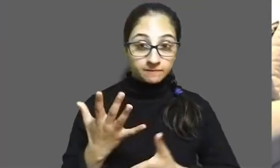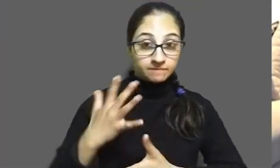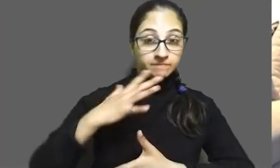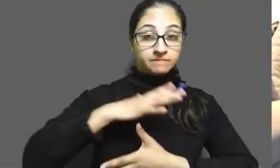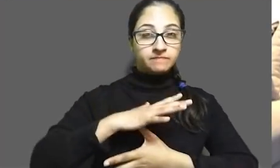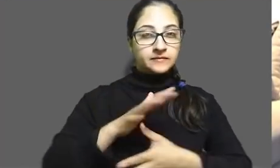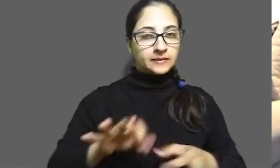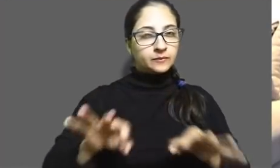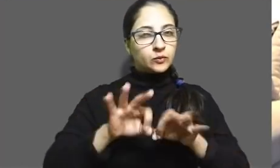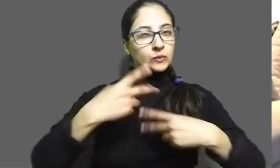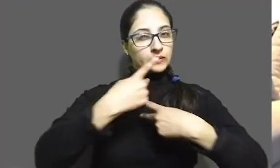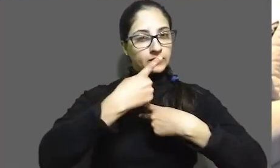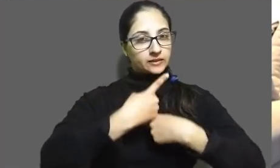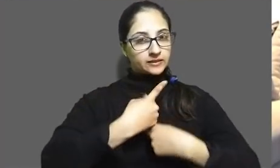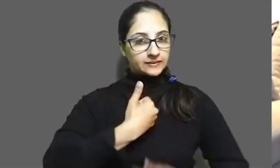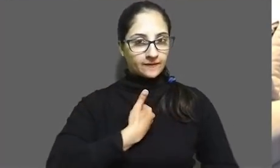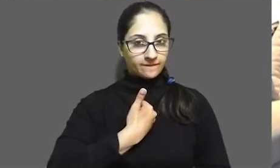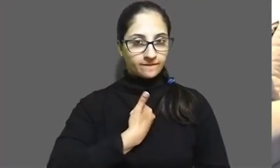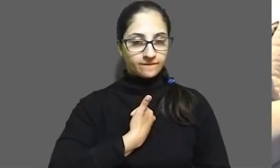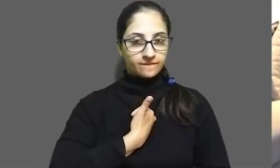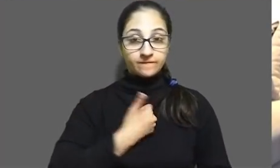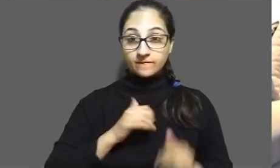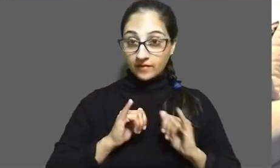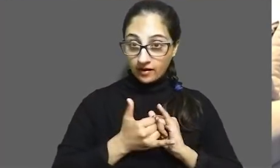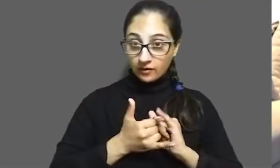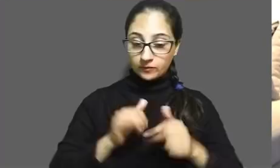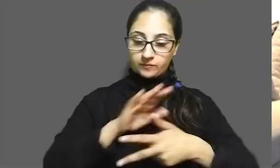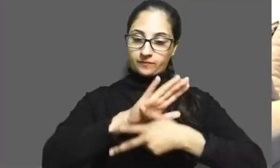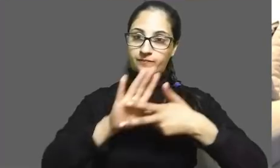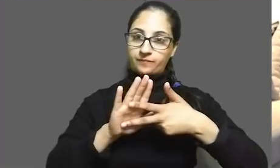official matters, rides, and so on.